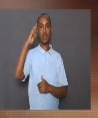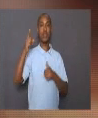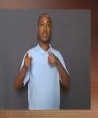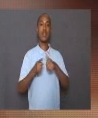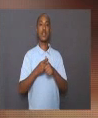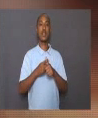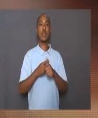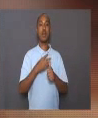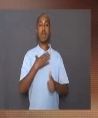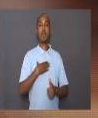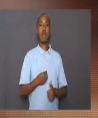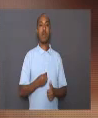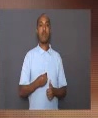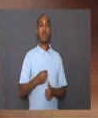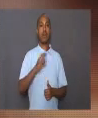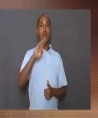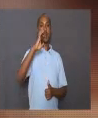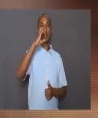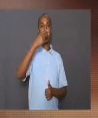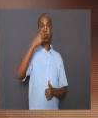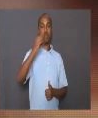first member of aldehyde series.